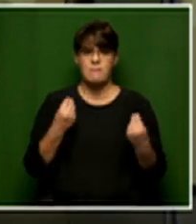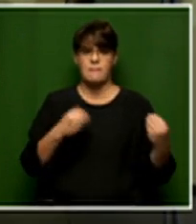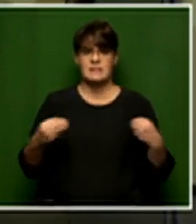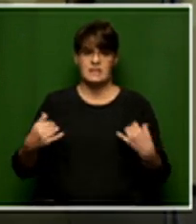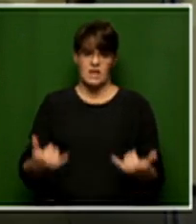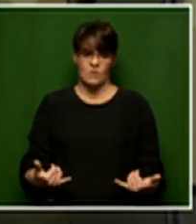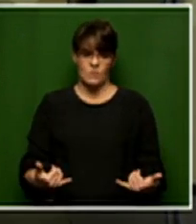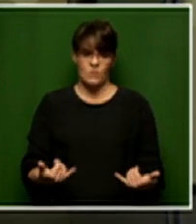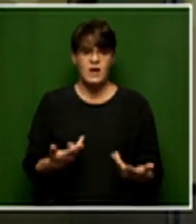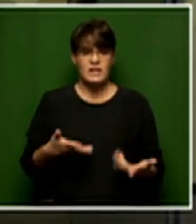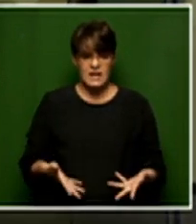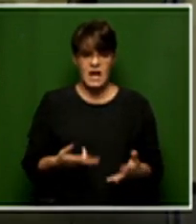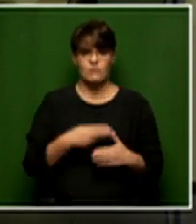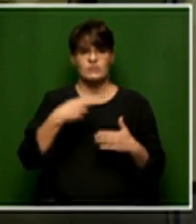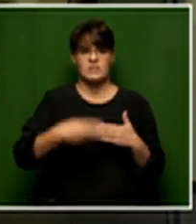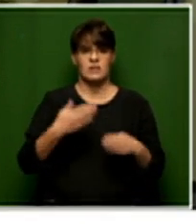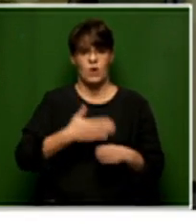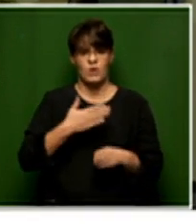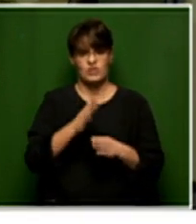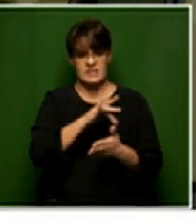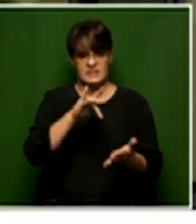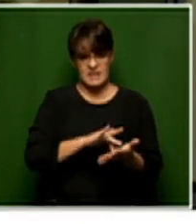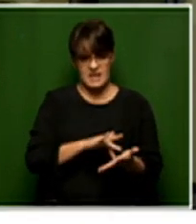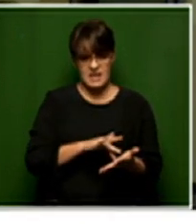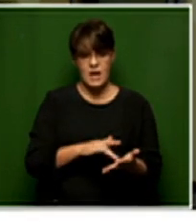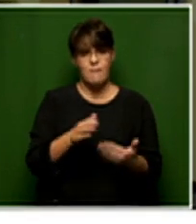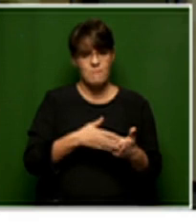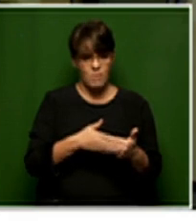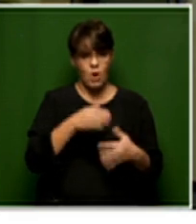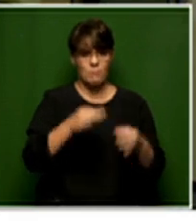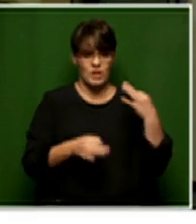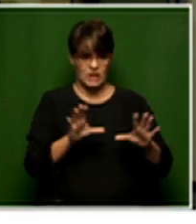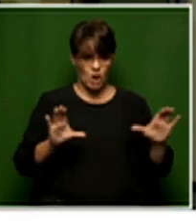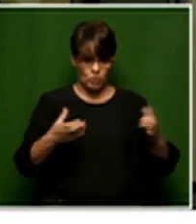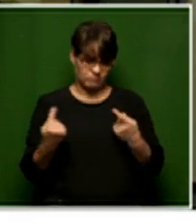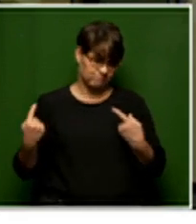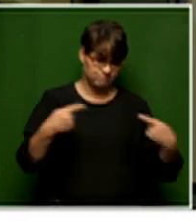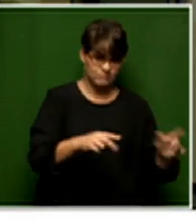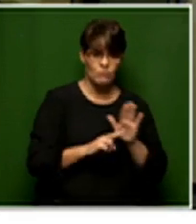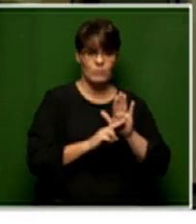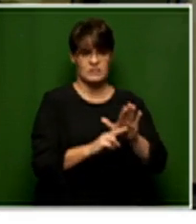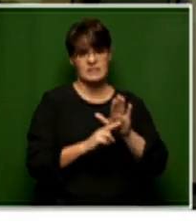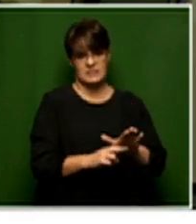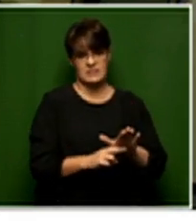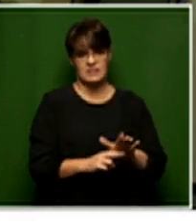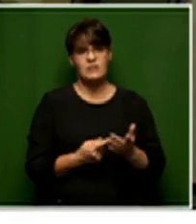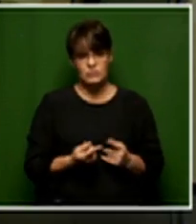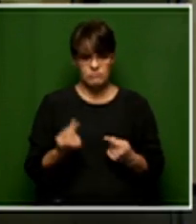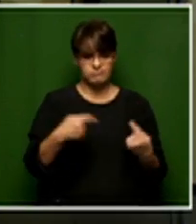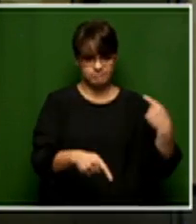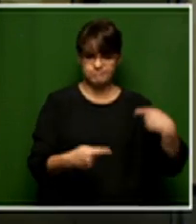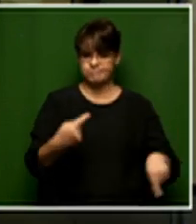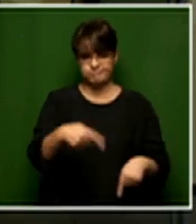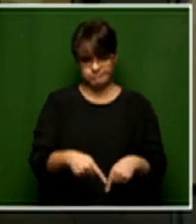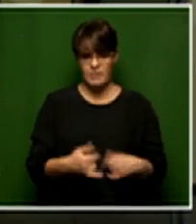busy here at the results operating centres. More and more of the political party representatives are starting to make